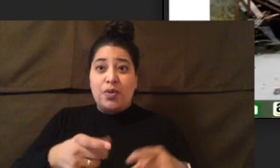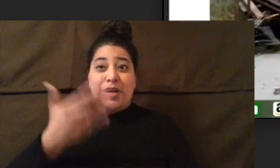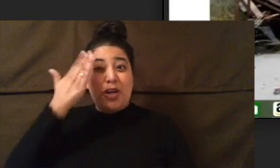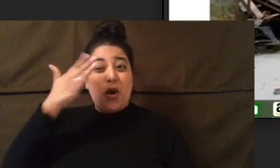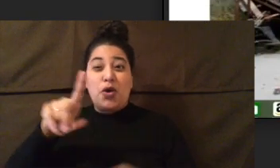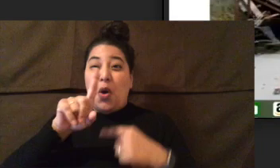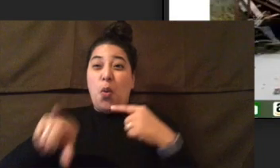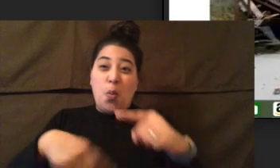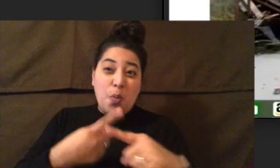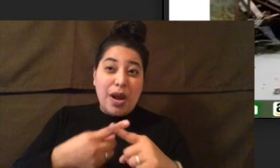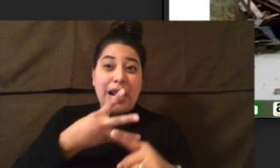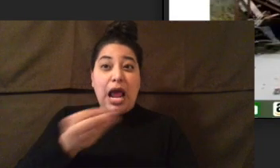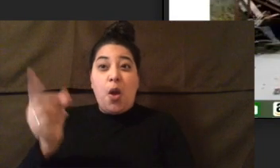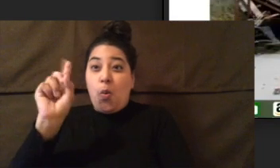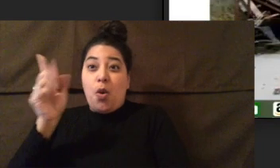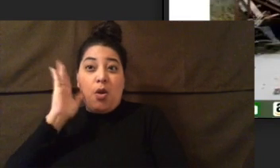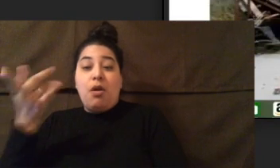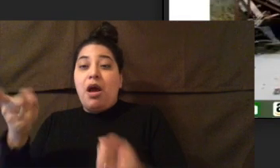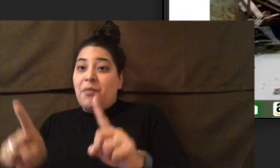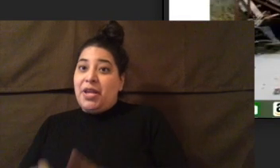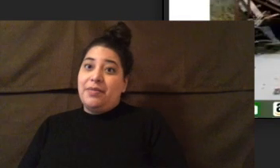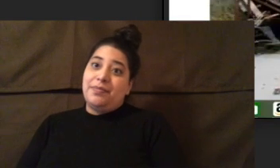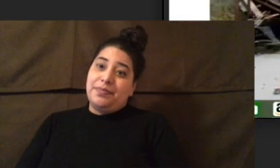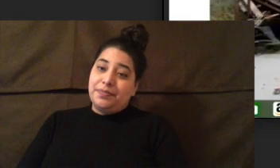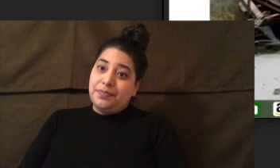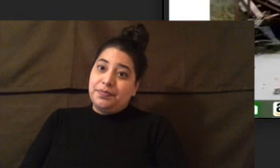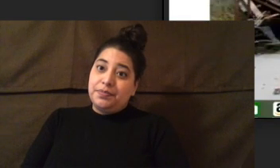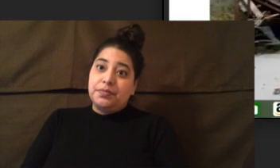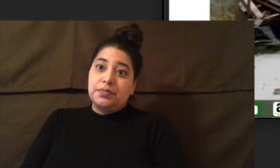and we definitely can't control where it's going to happen.